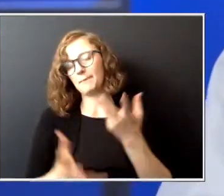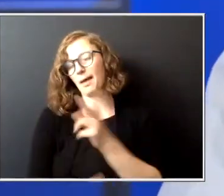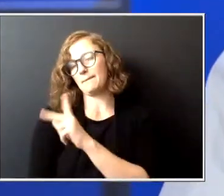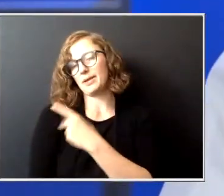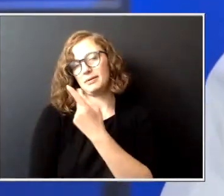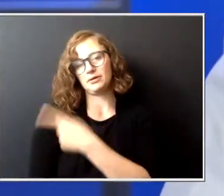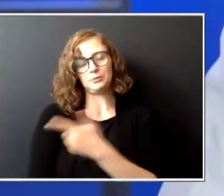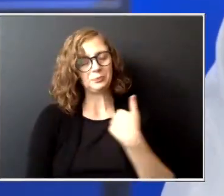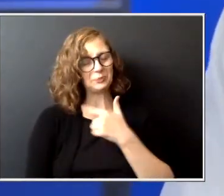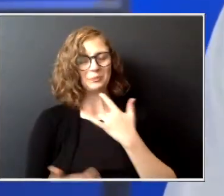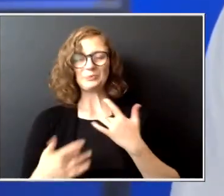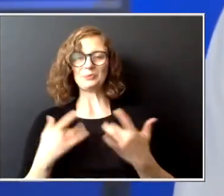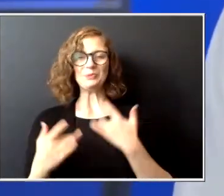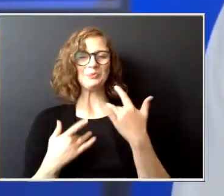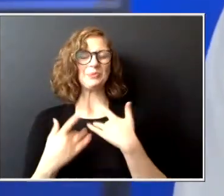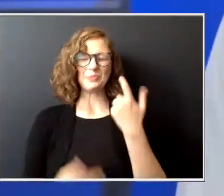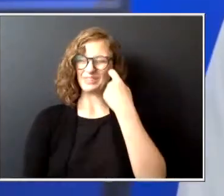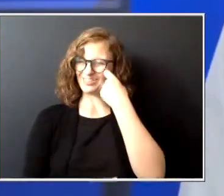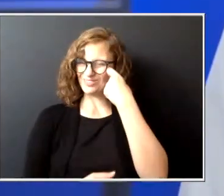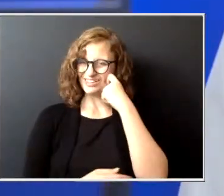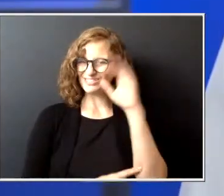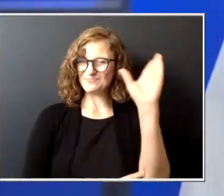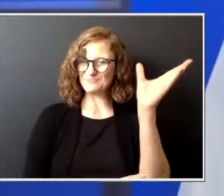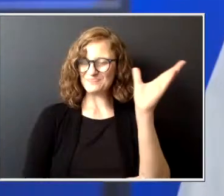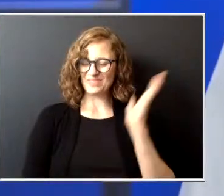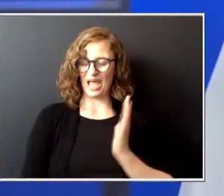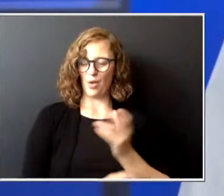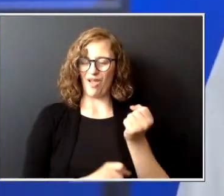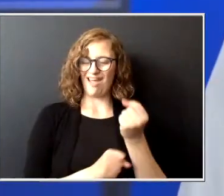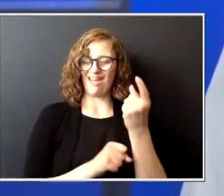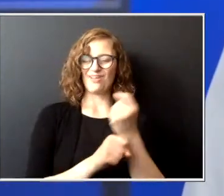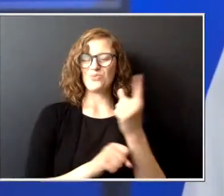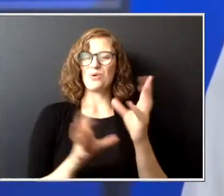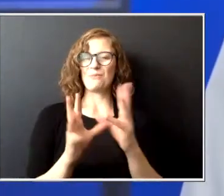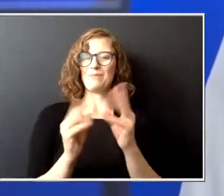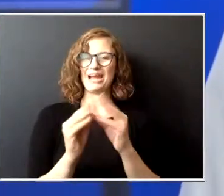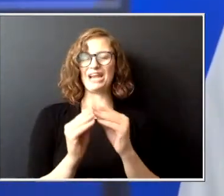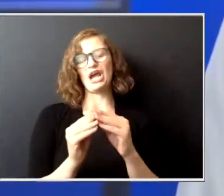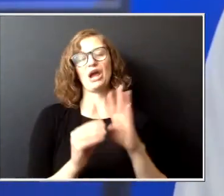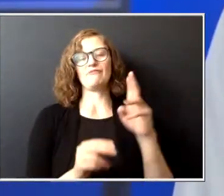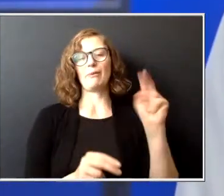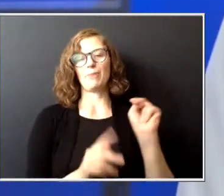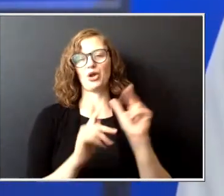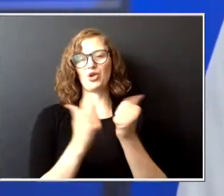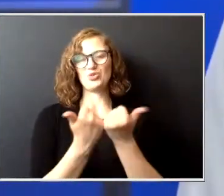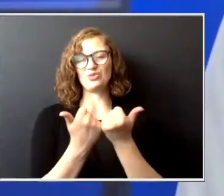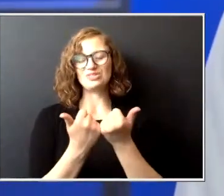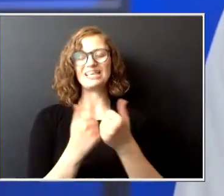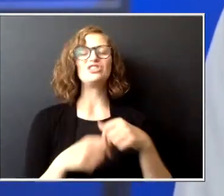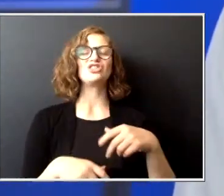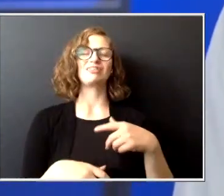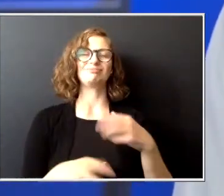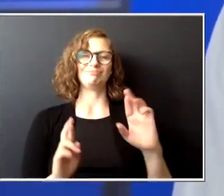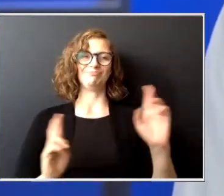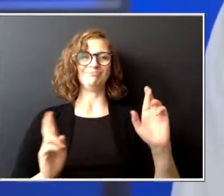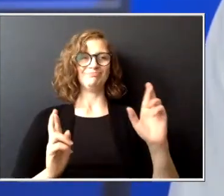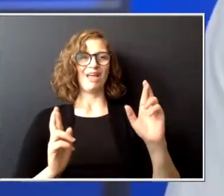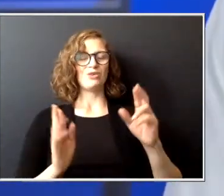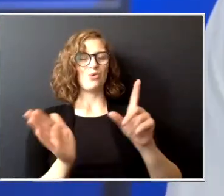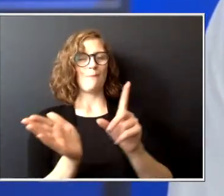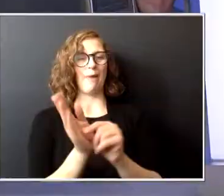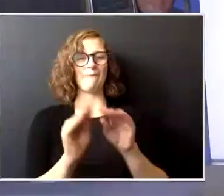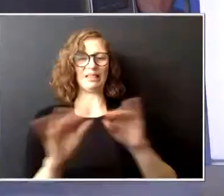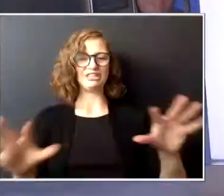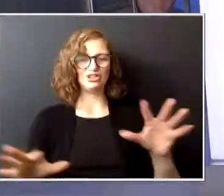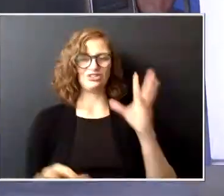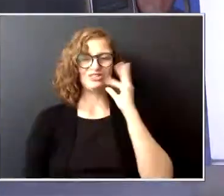did that presentation at our annual meeting of the Burn Association. We are ready to publish that experience. And I think we're excited about that part. That sounds